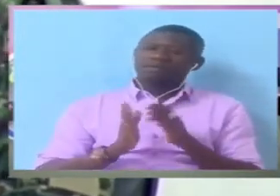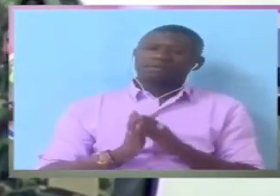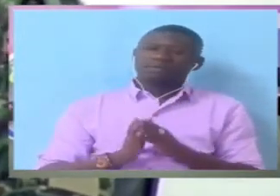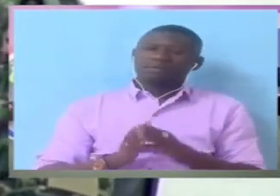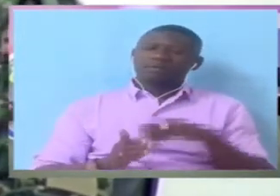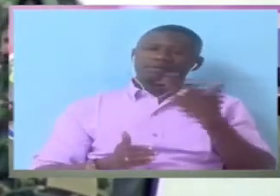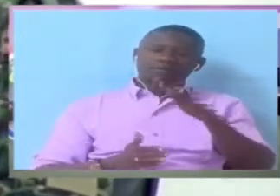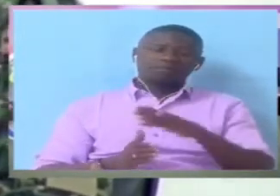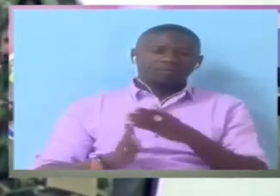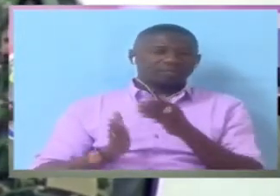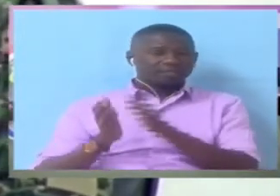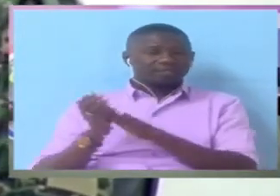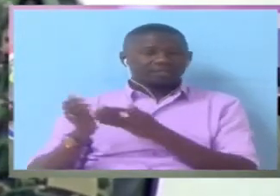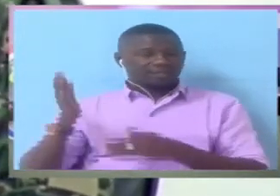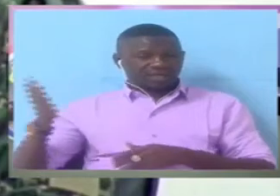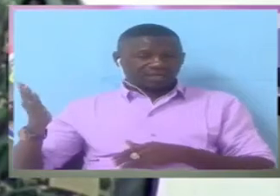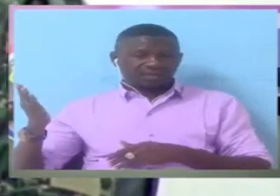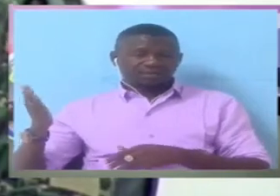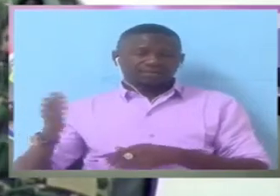the right.